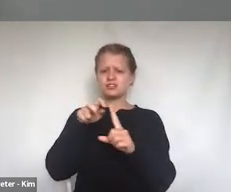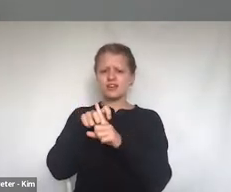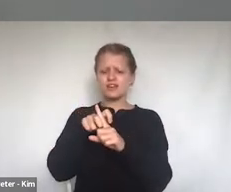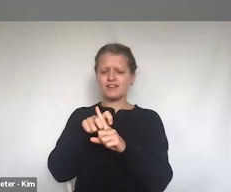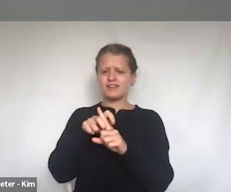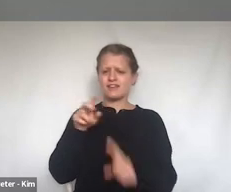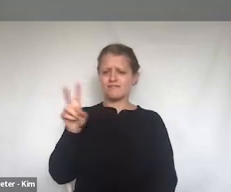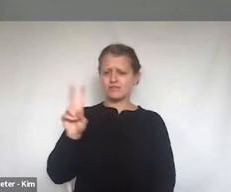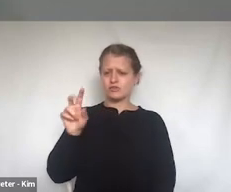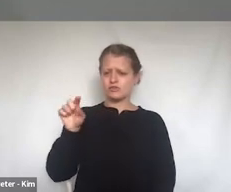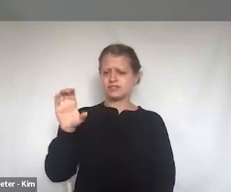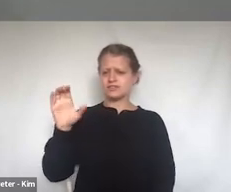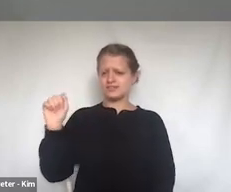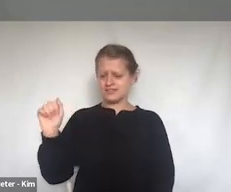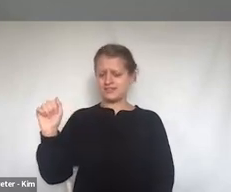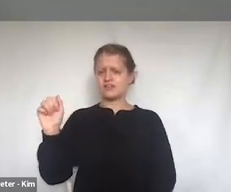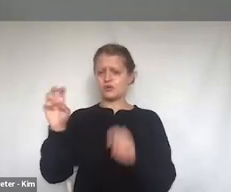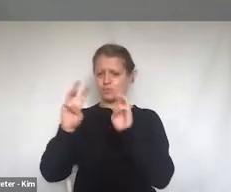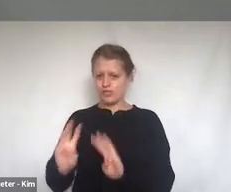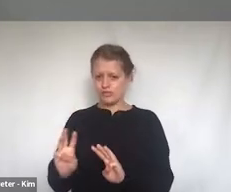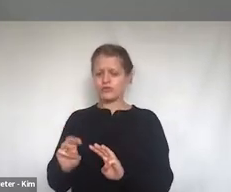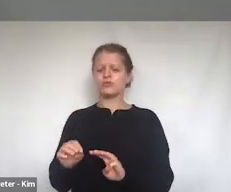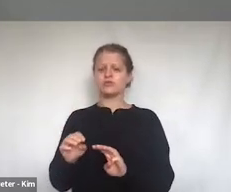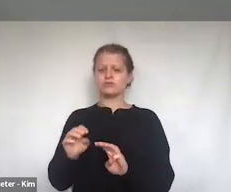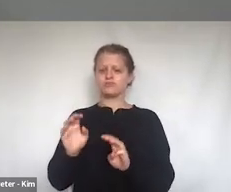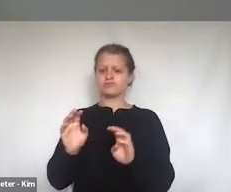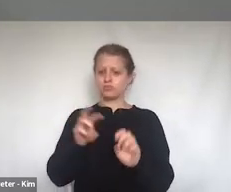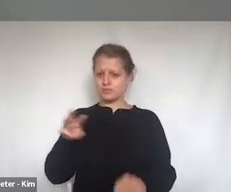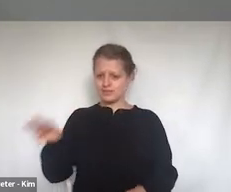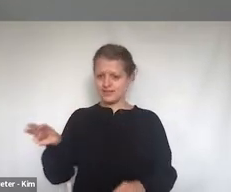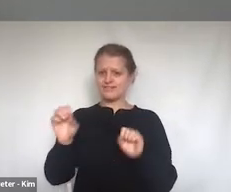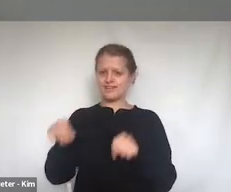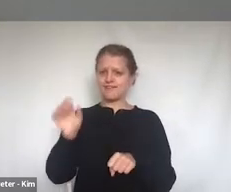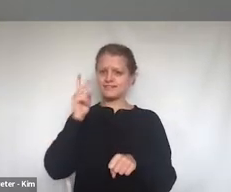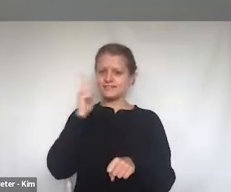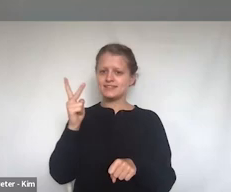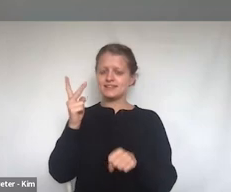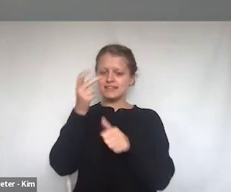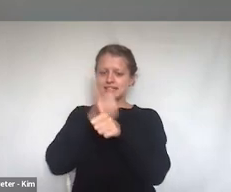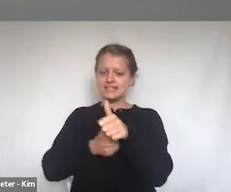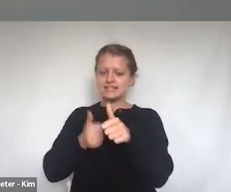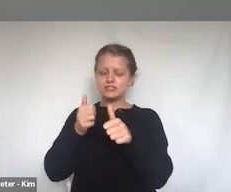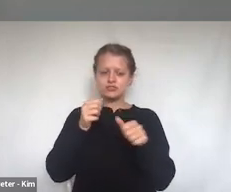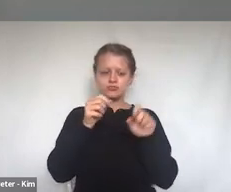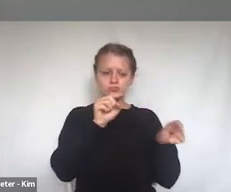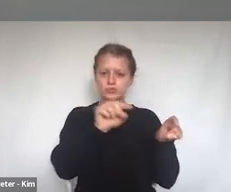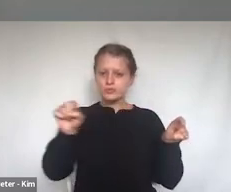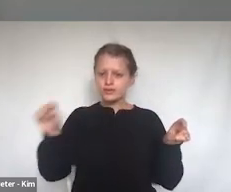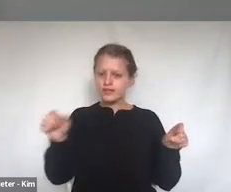vancouver.ca/hotweather, with a map, you can click on all of the different community centers and cooling centers and see the